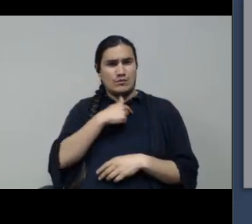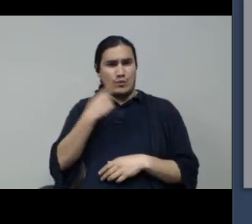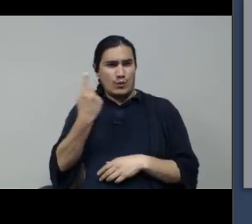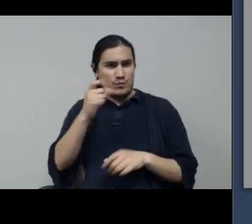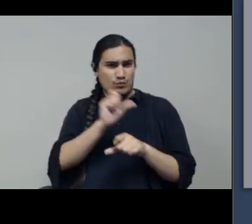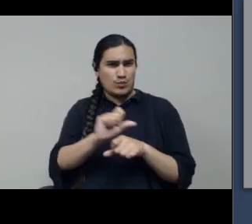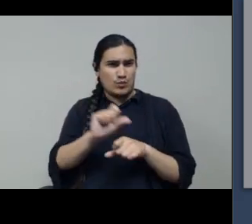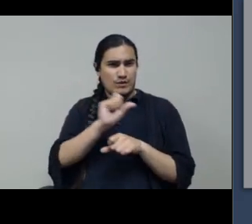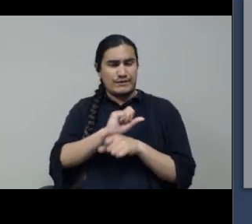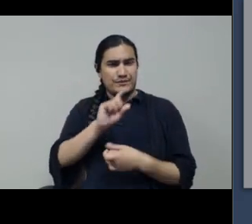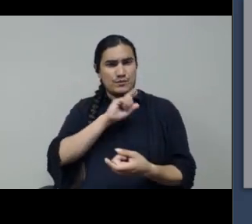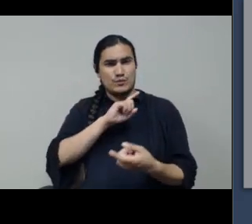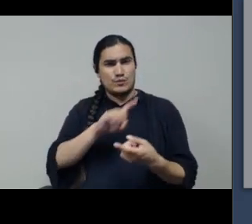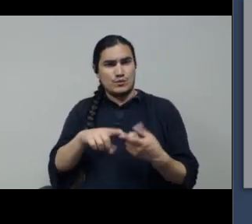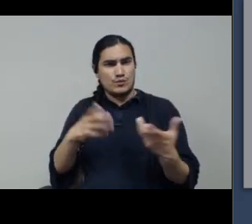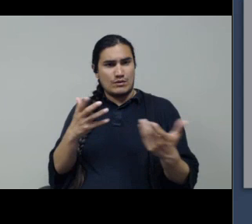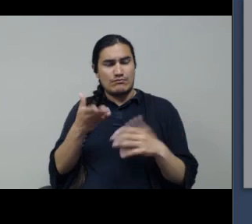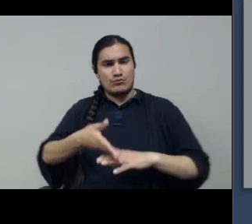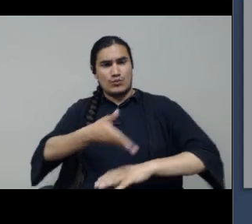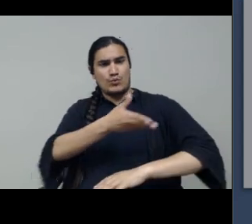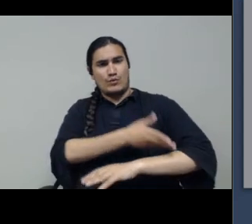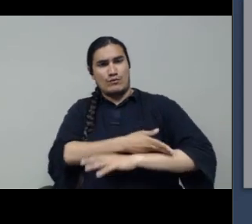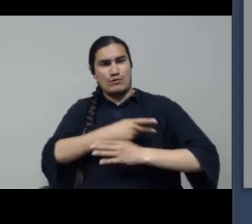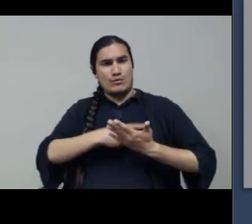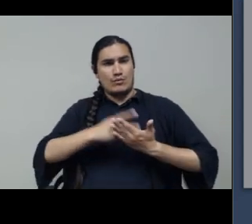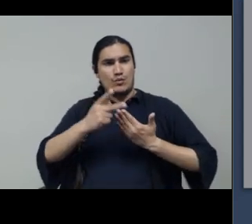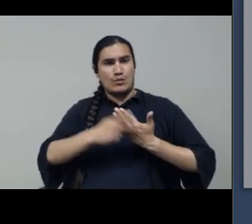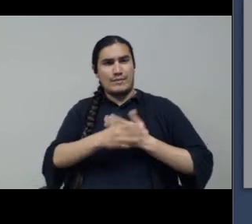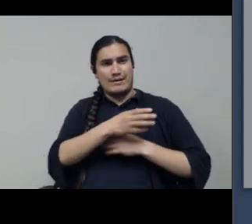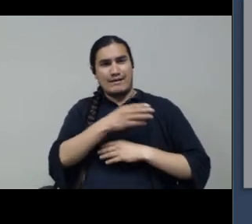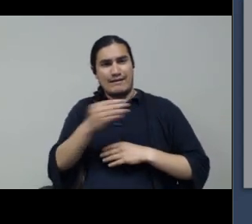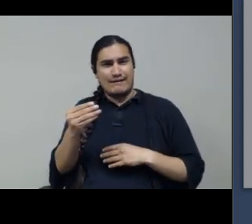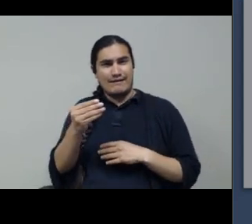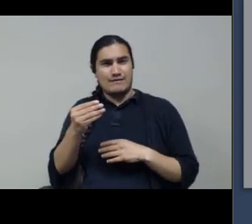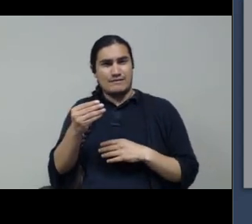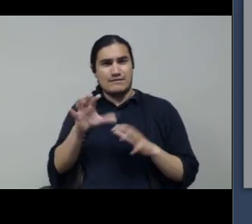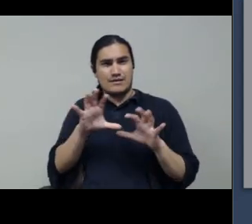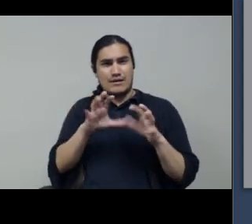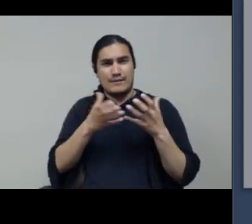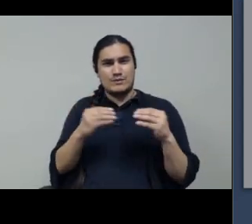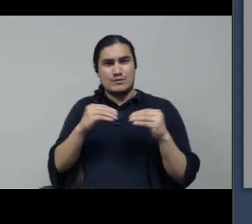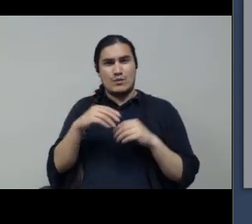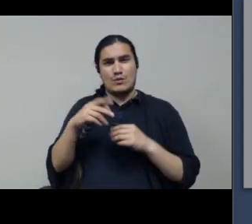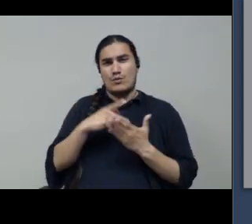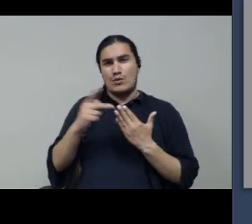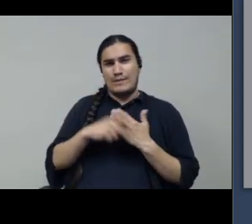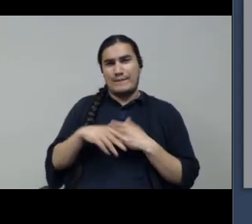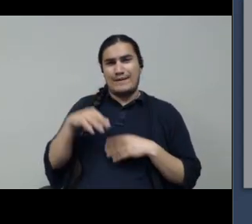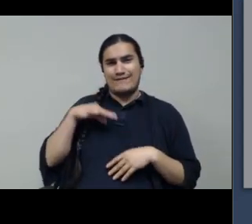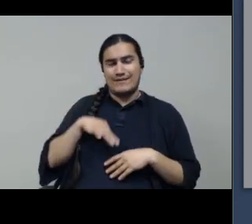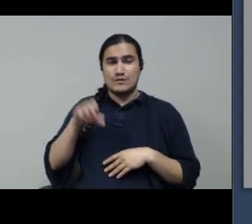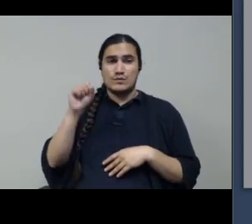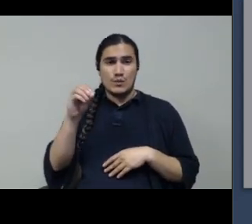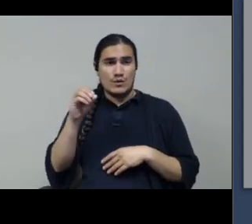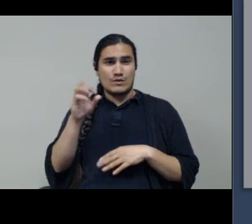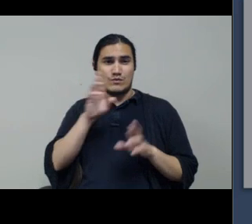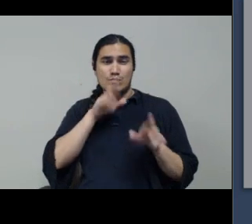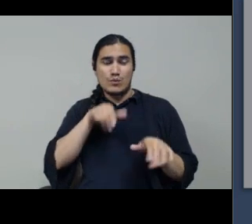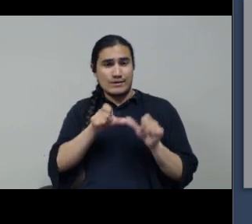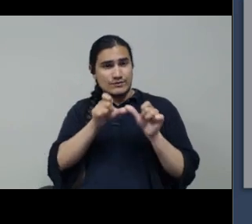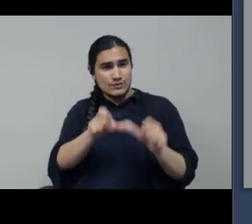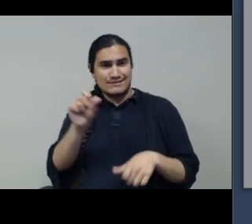working to improve the program and encompass more program benefits. And so as the report continues, yes, I